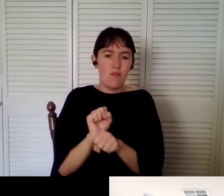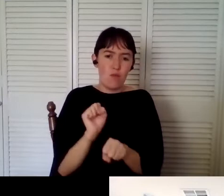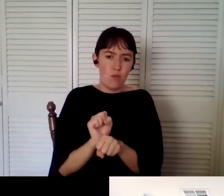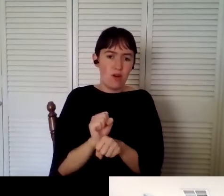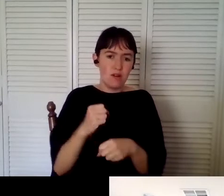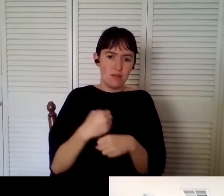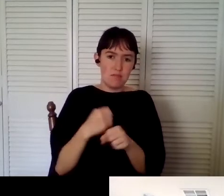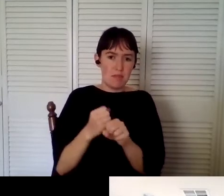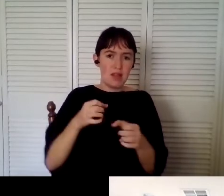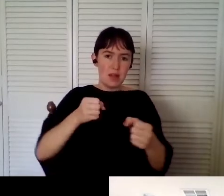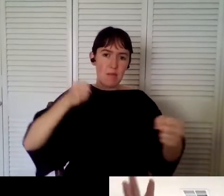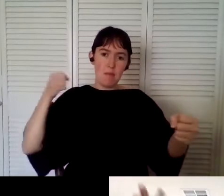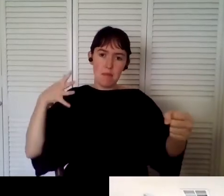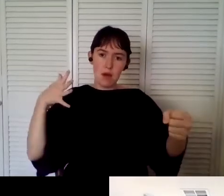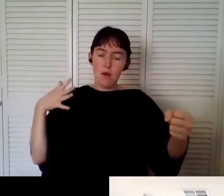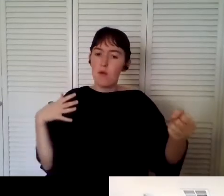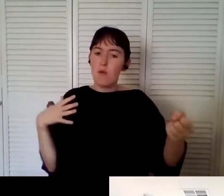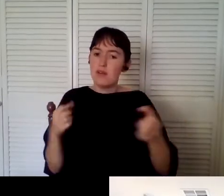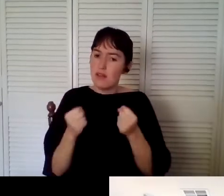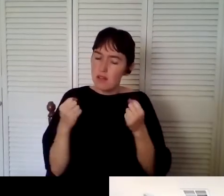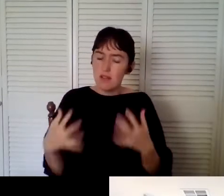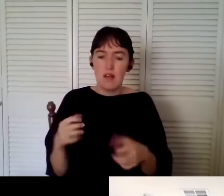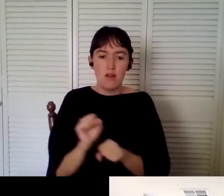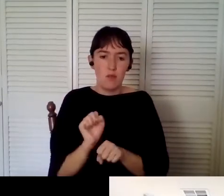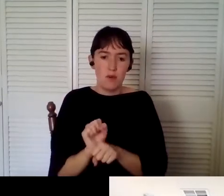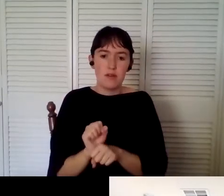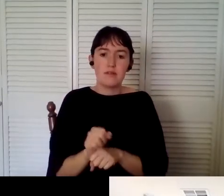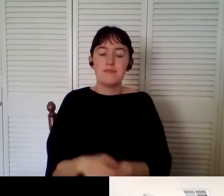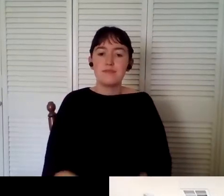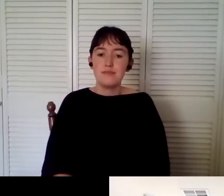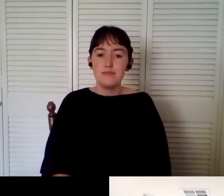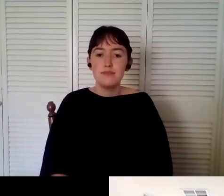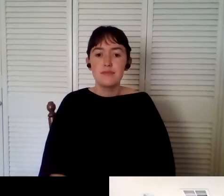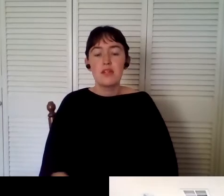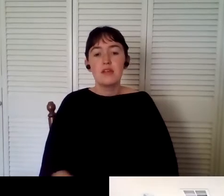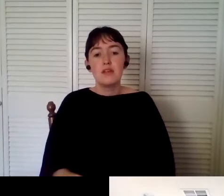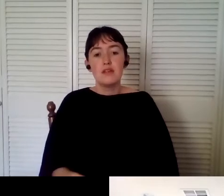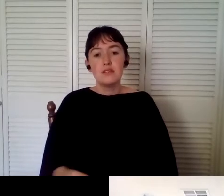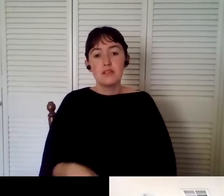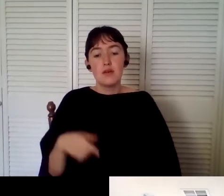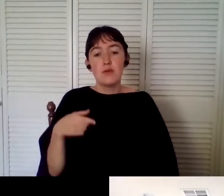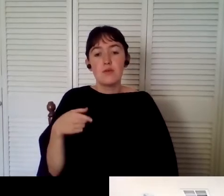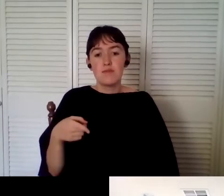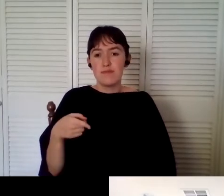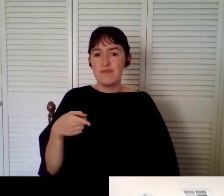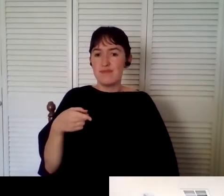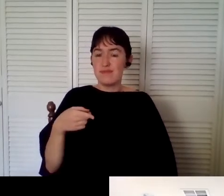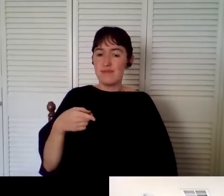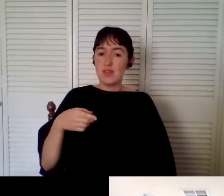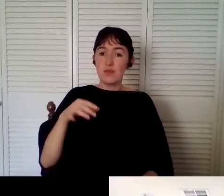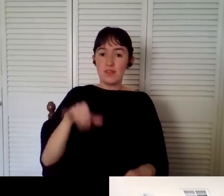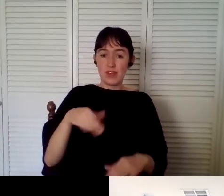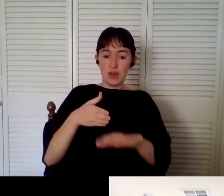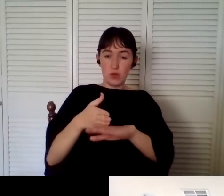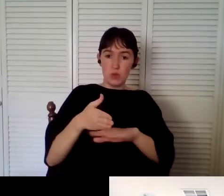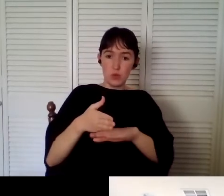stave is a piece of wood, a log that you are in the process of carving into a bow, is very heavy until it's that final bow, because